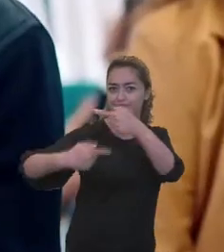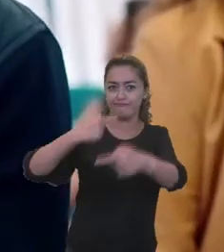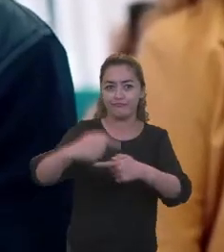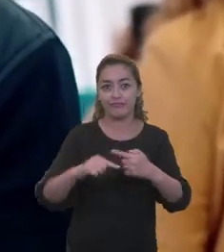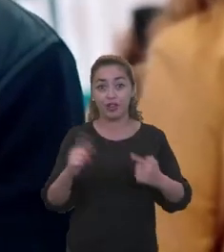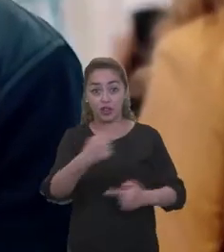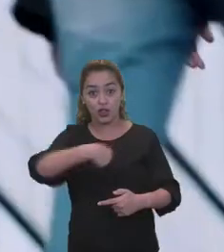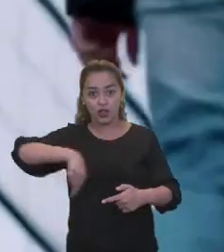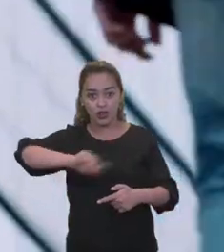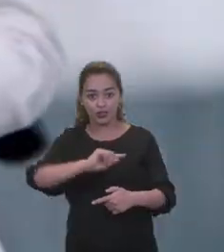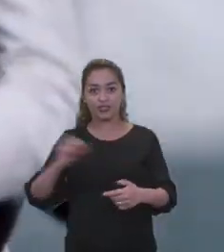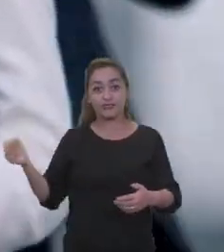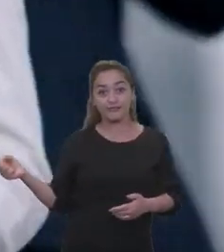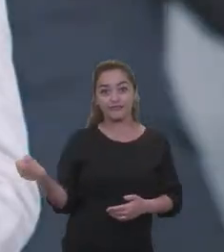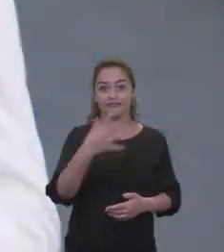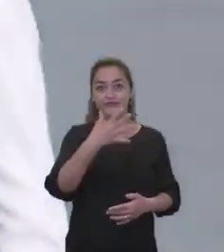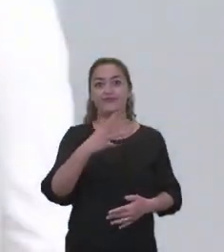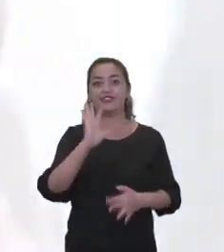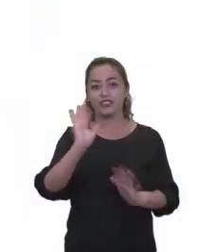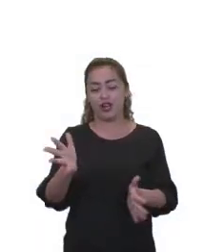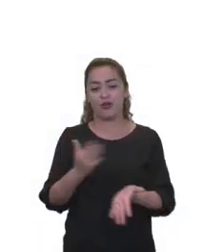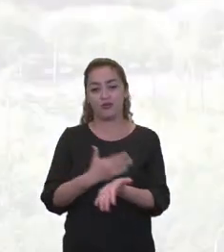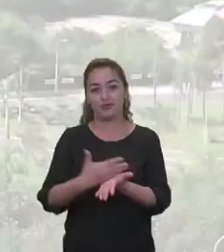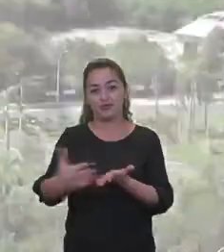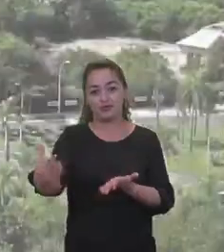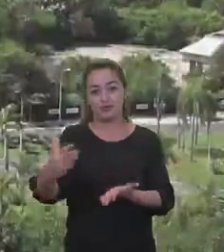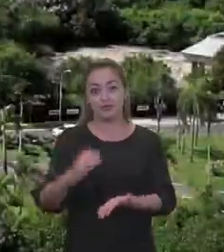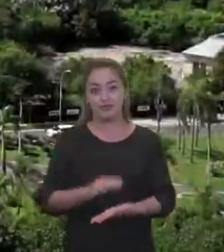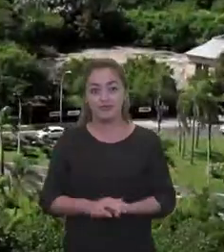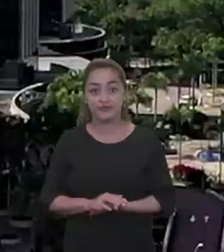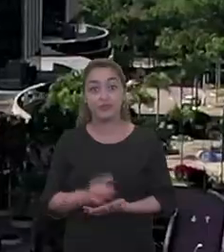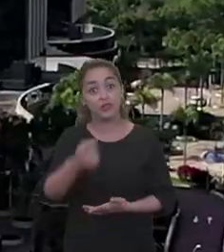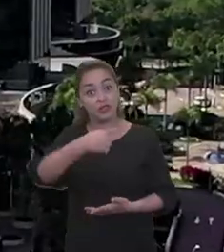next generation has arrived.